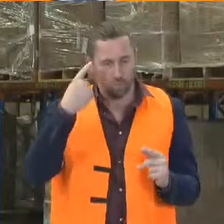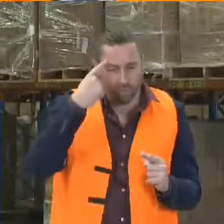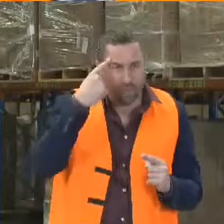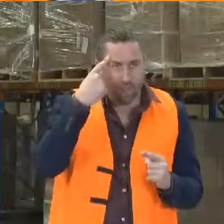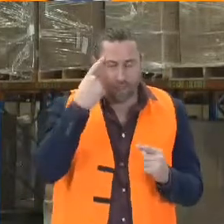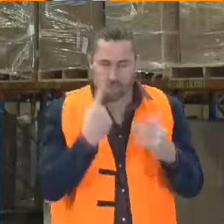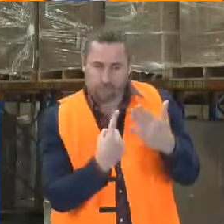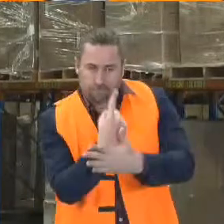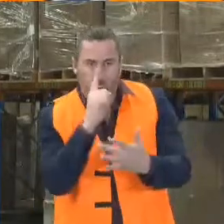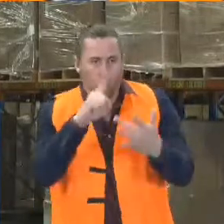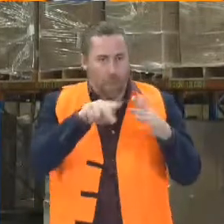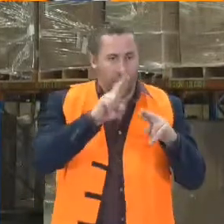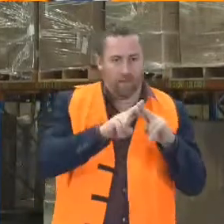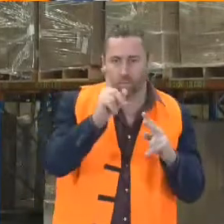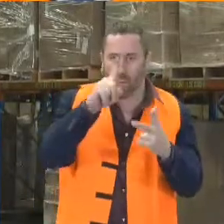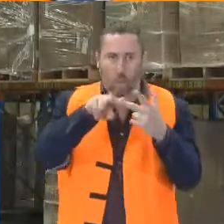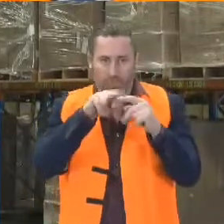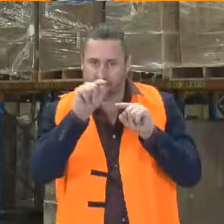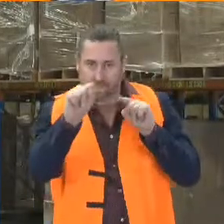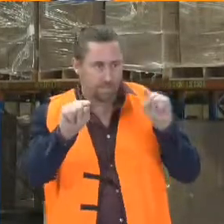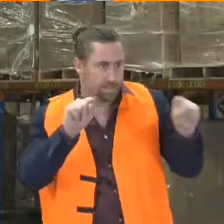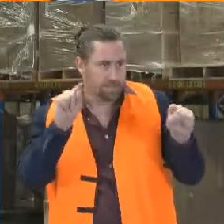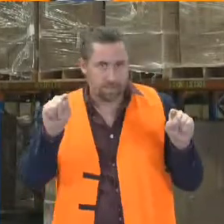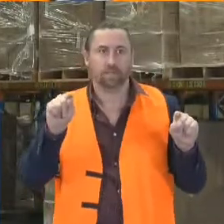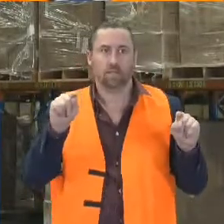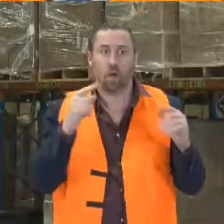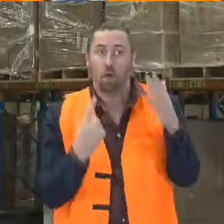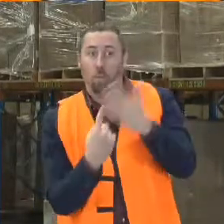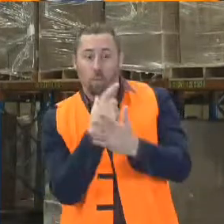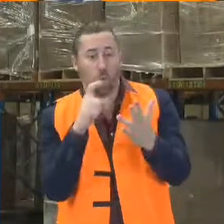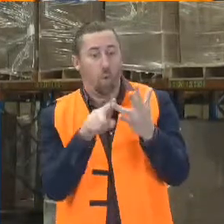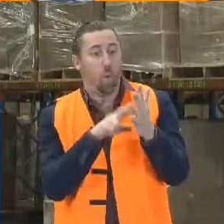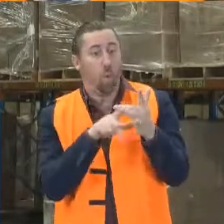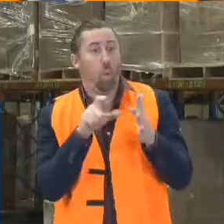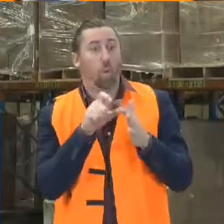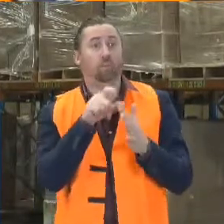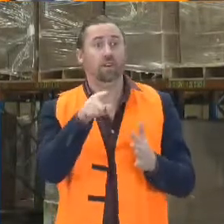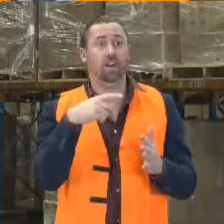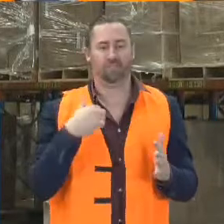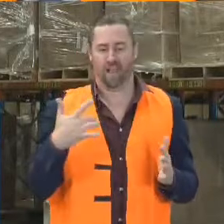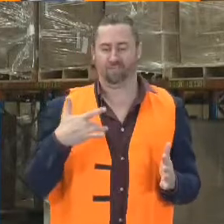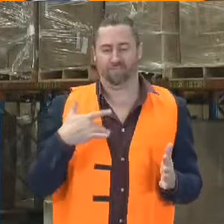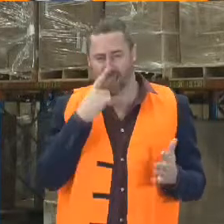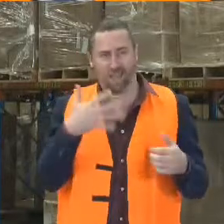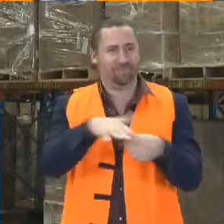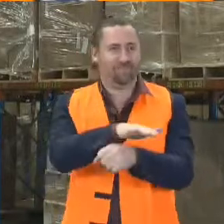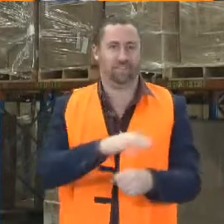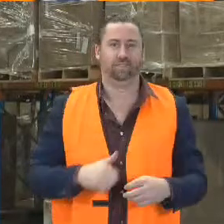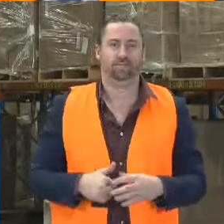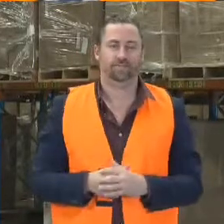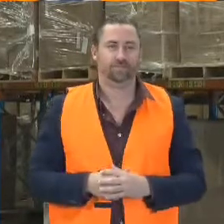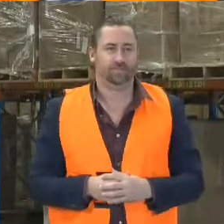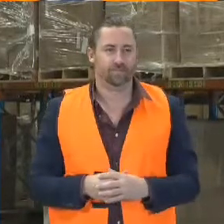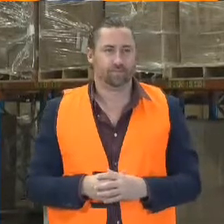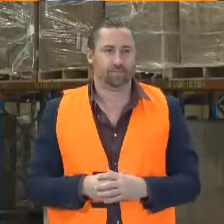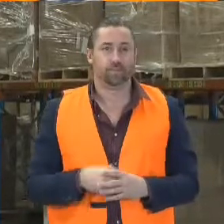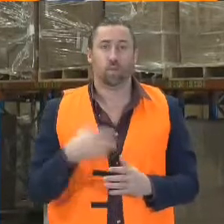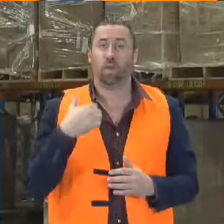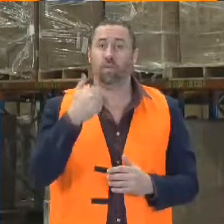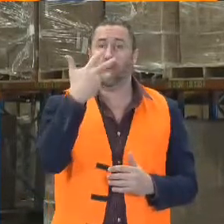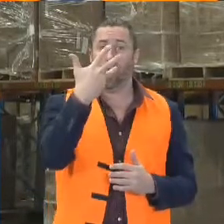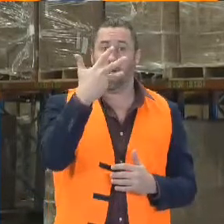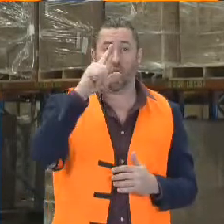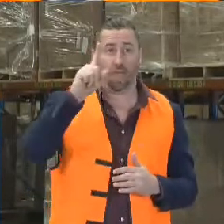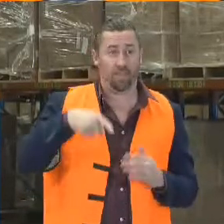is our defence, this is our shield against COVID. So just to give you an idea, we had planned around